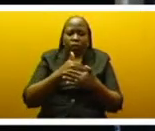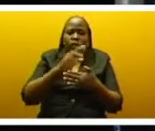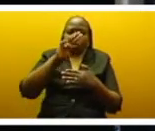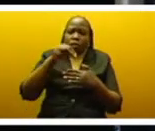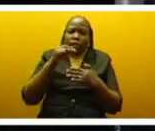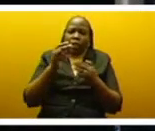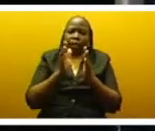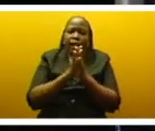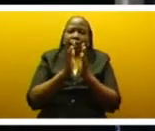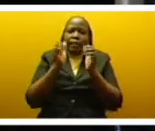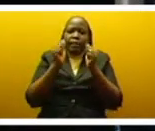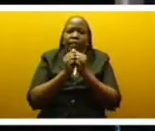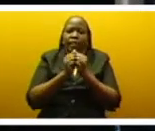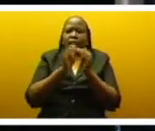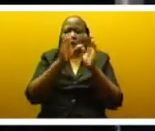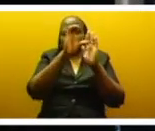keep